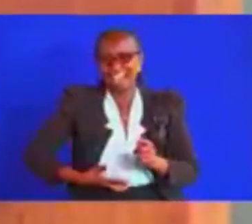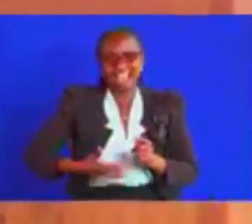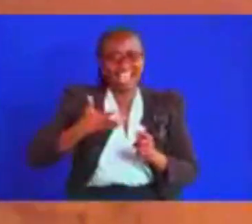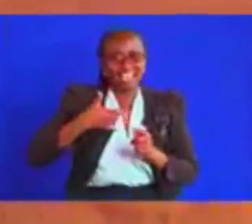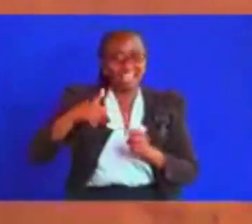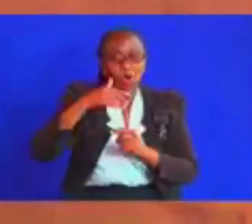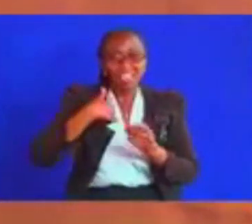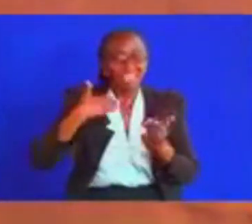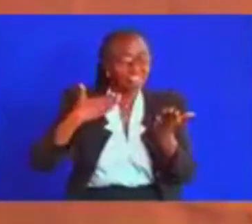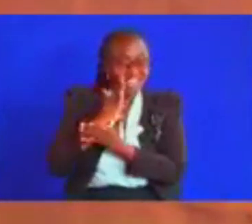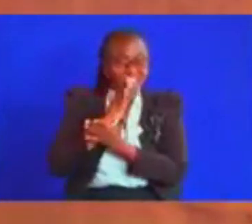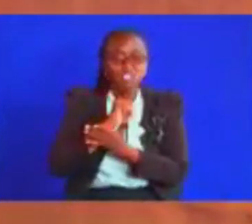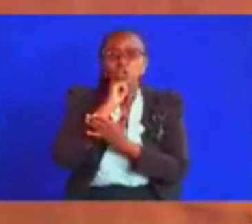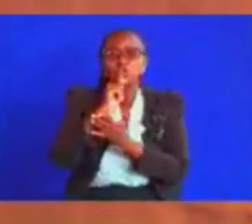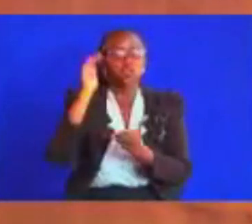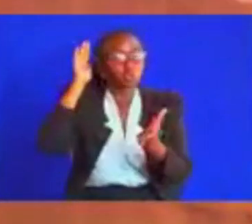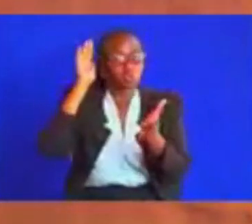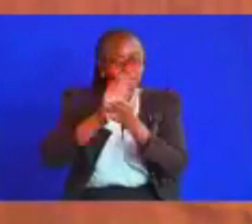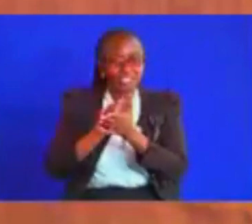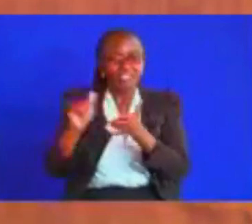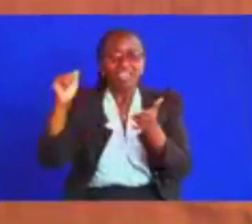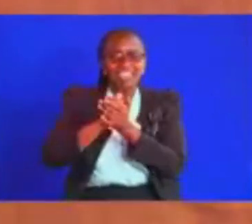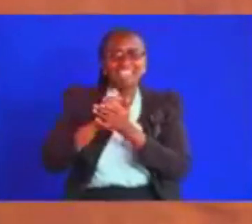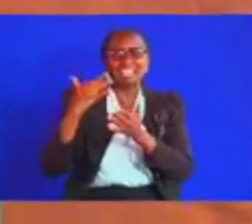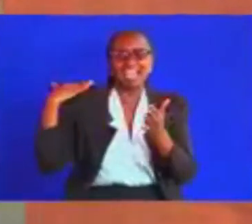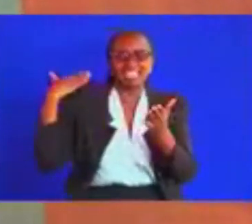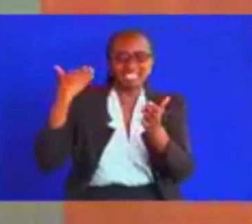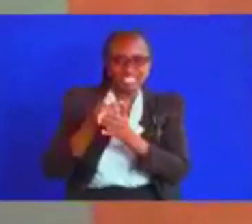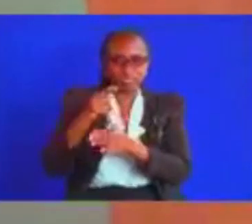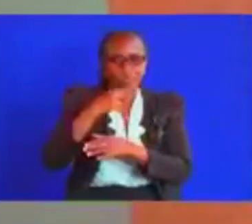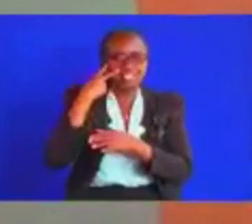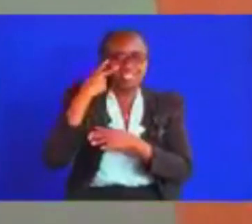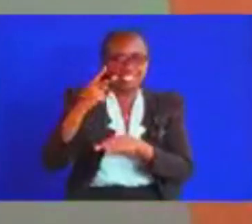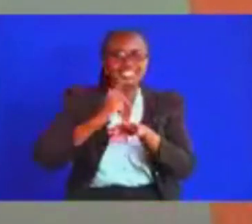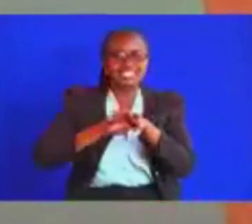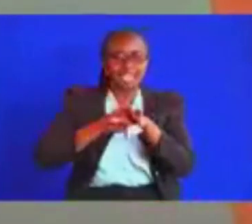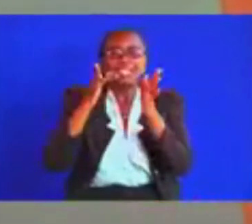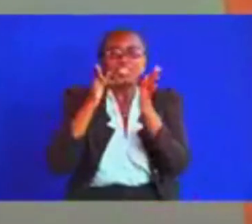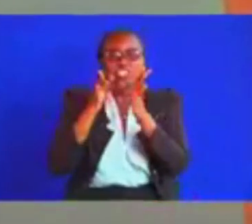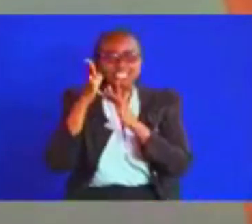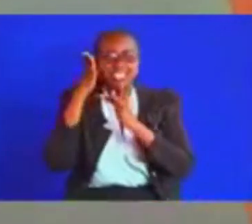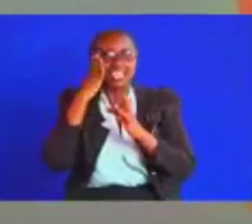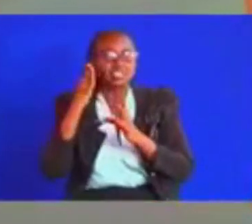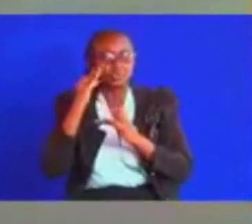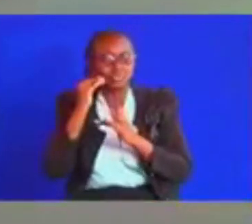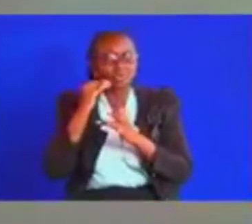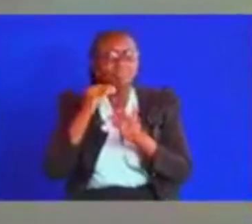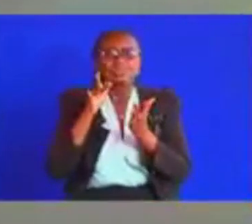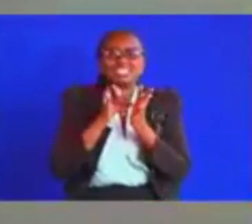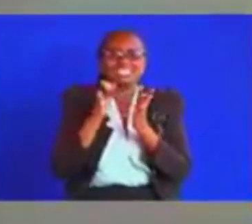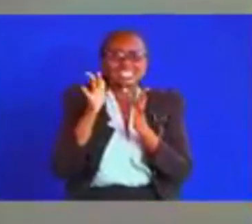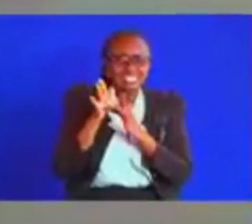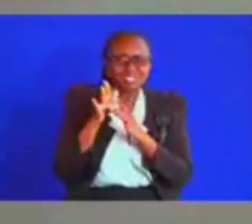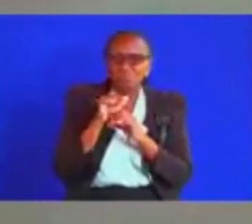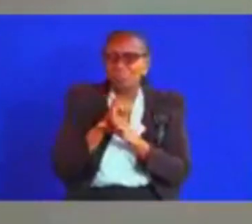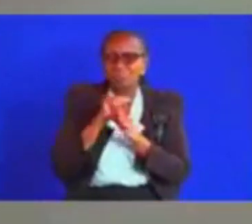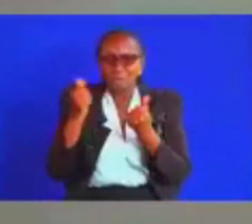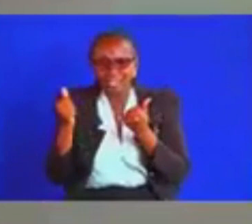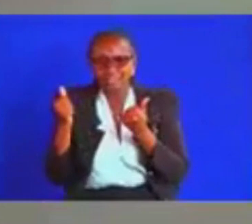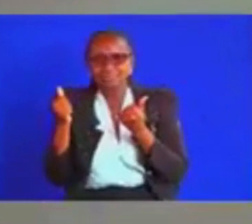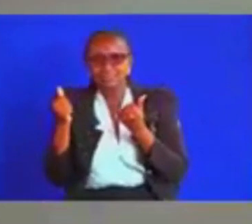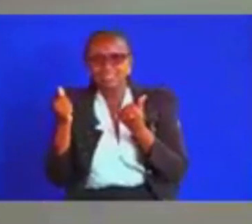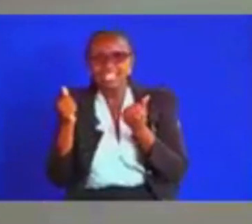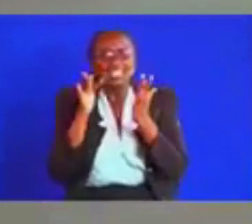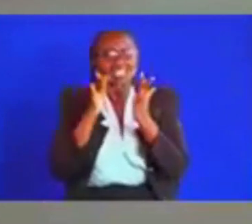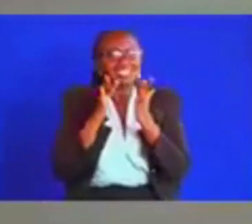right to not believe that statement until we find it captured in the person Jesus. Was he compassionate? Yes. Was